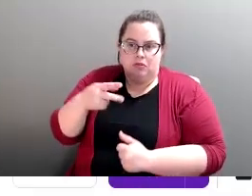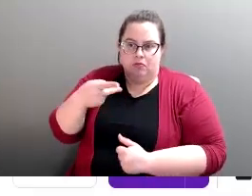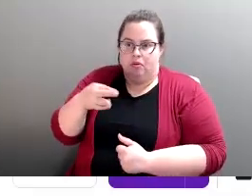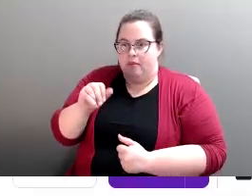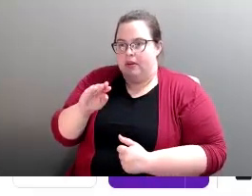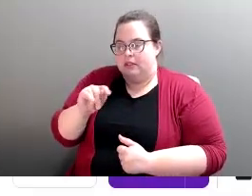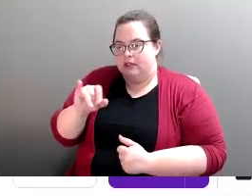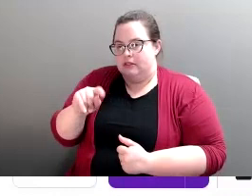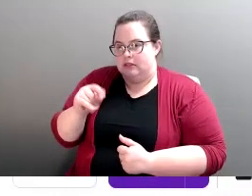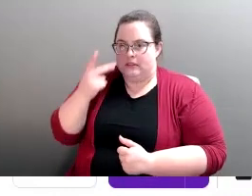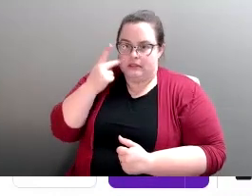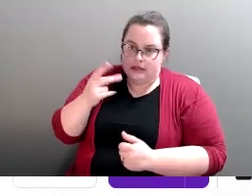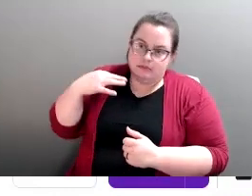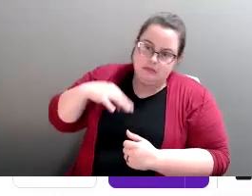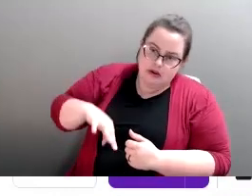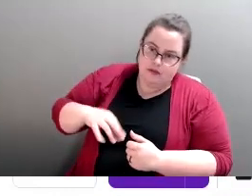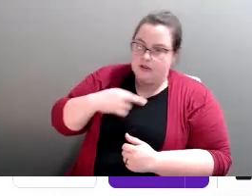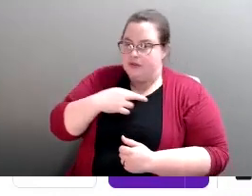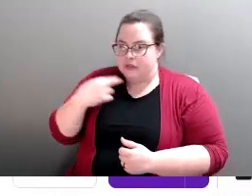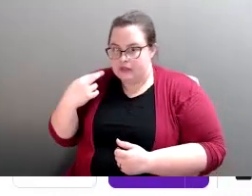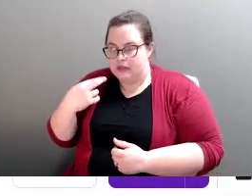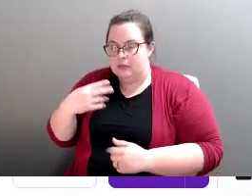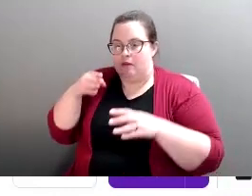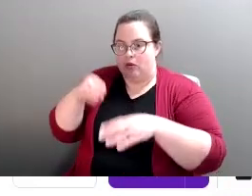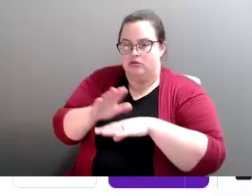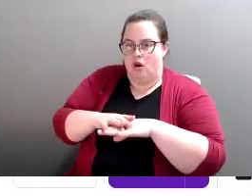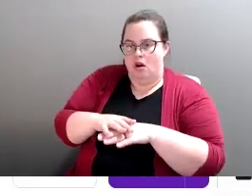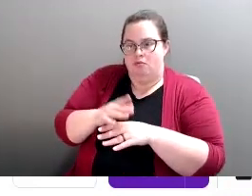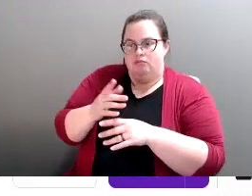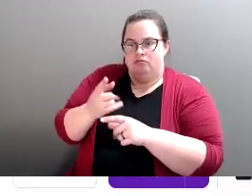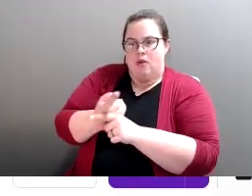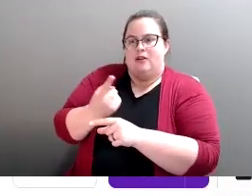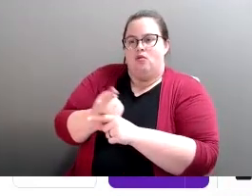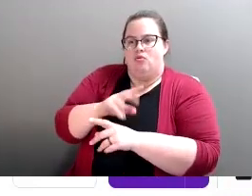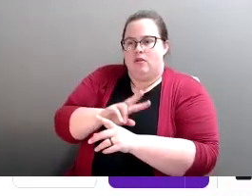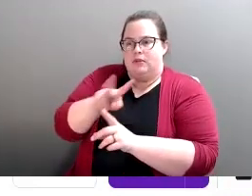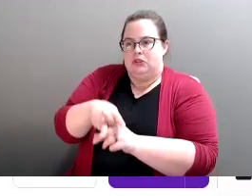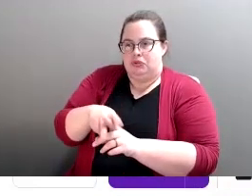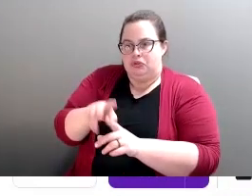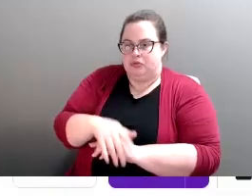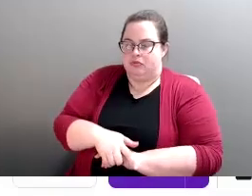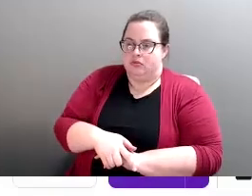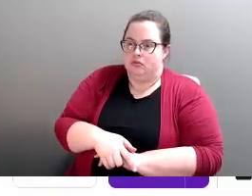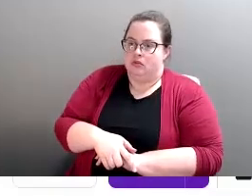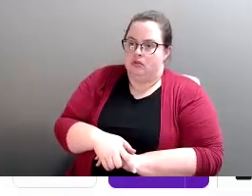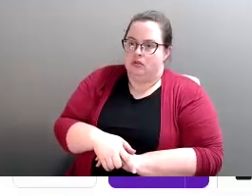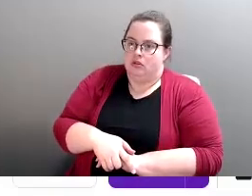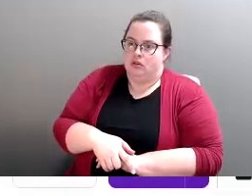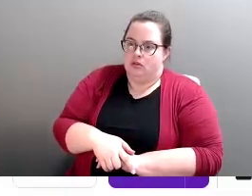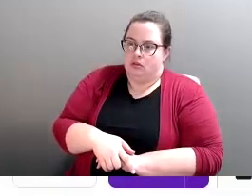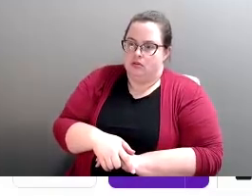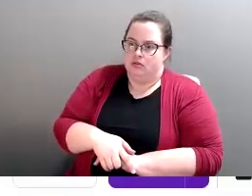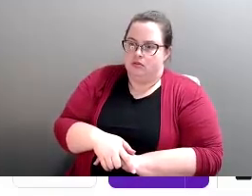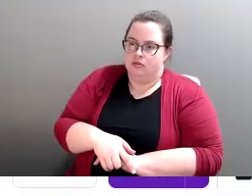see the benefits and the risk, and I'm focused on practical application. That really does make sense. Guess what?